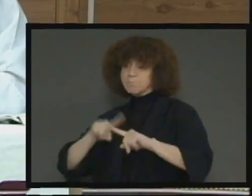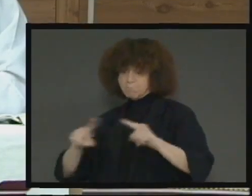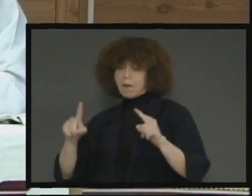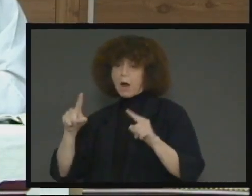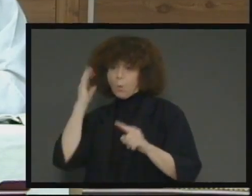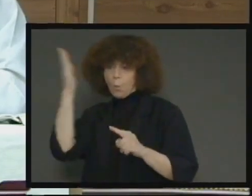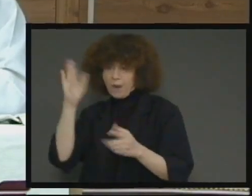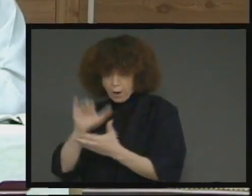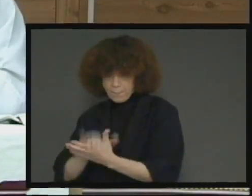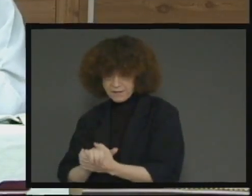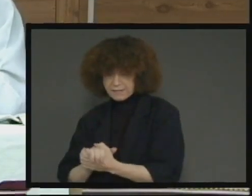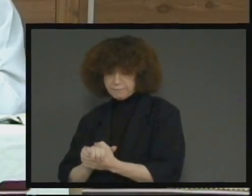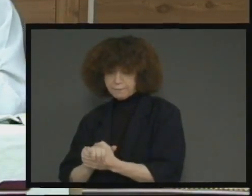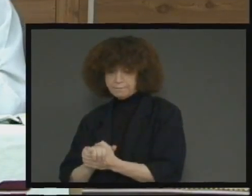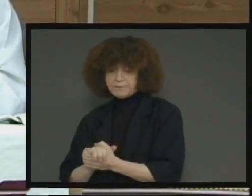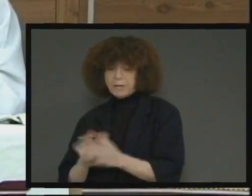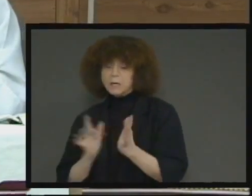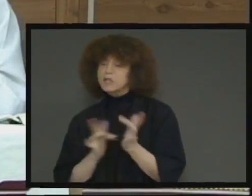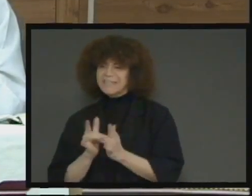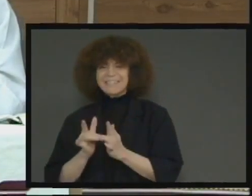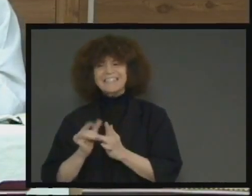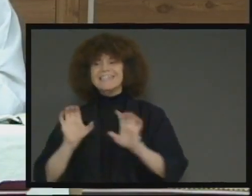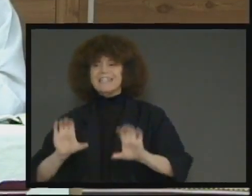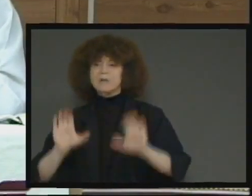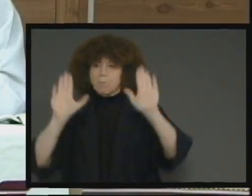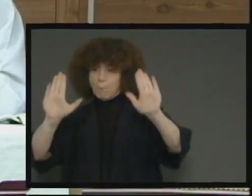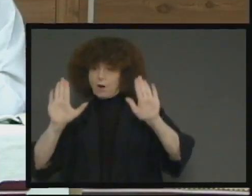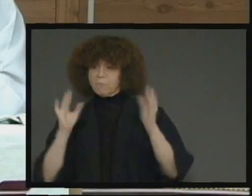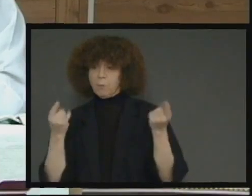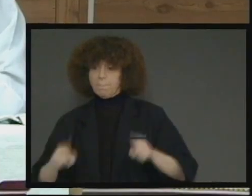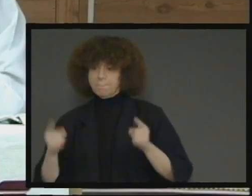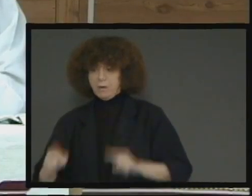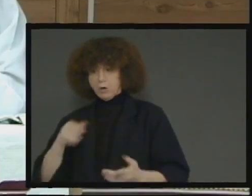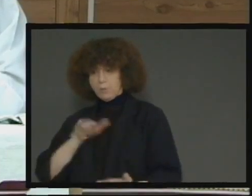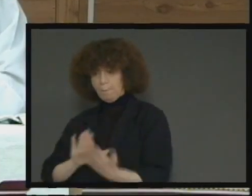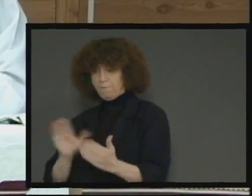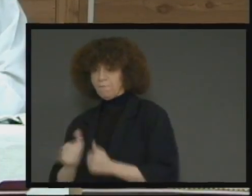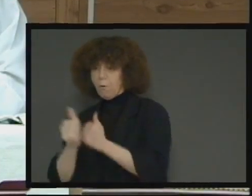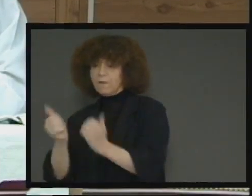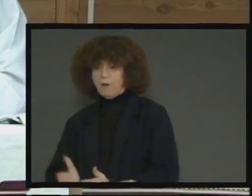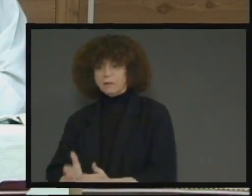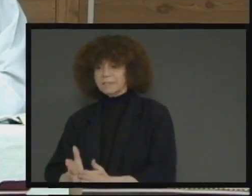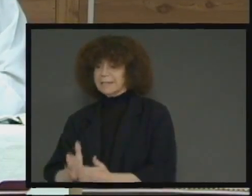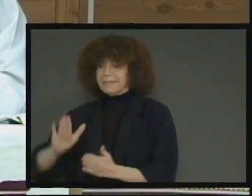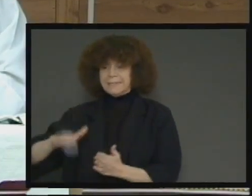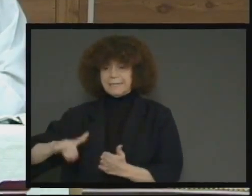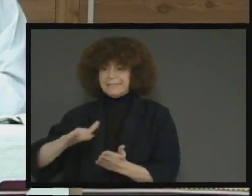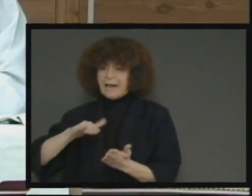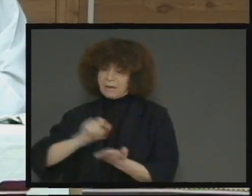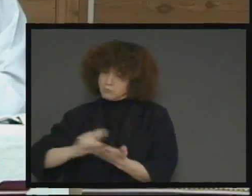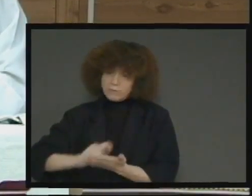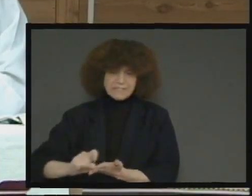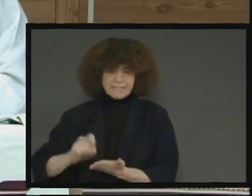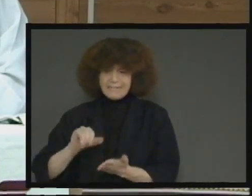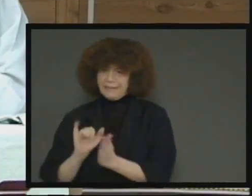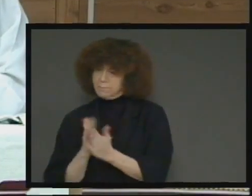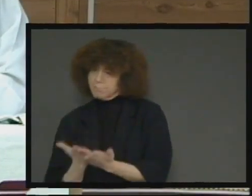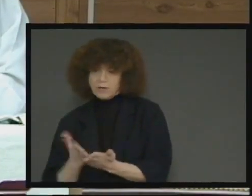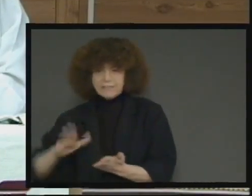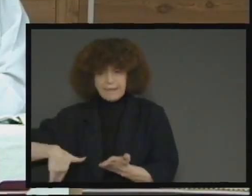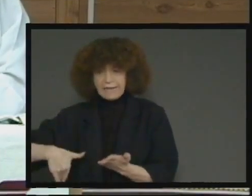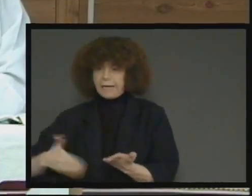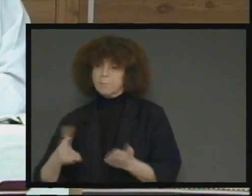you believe in vain. For I delivered to you as of first importance what I also received,